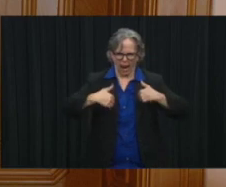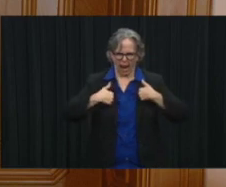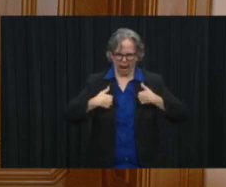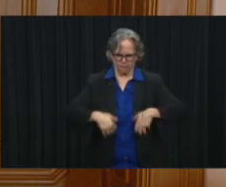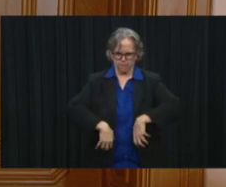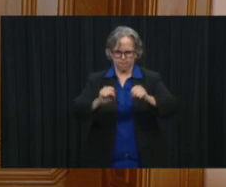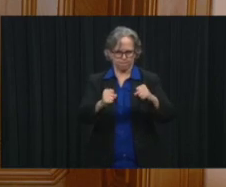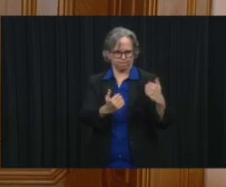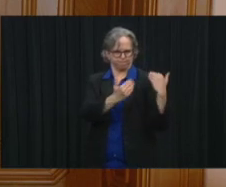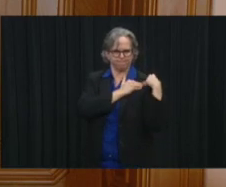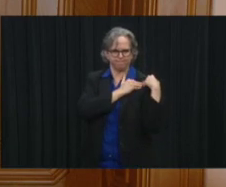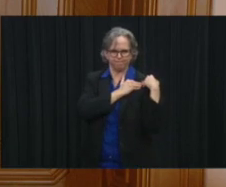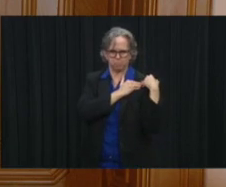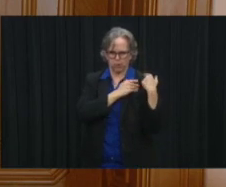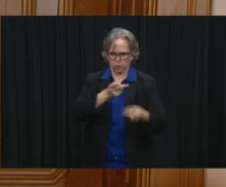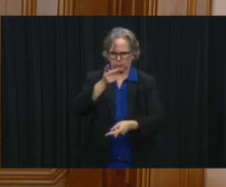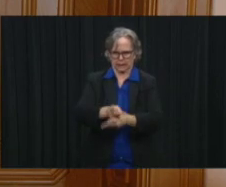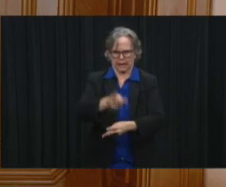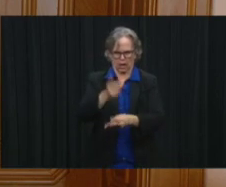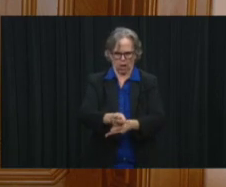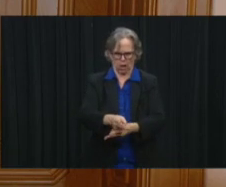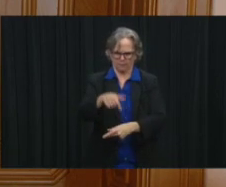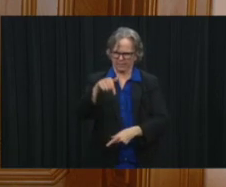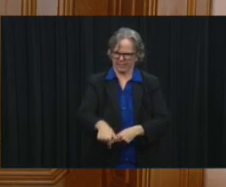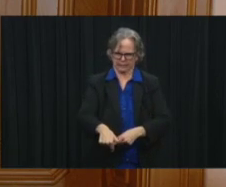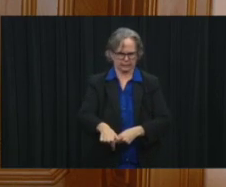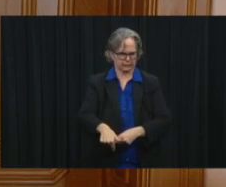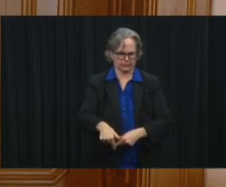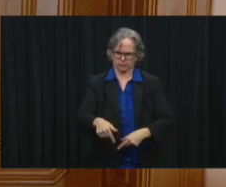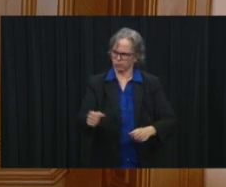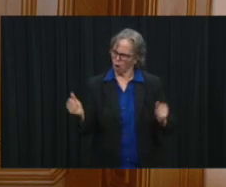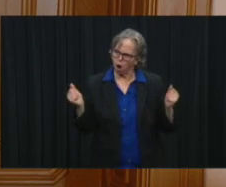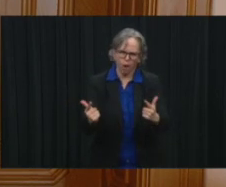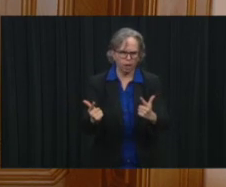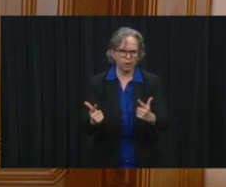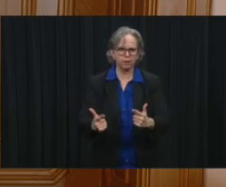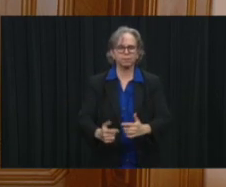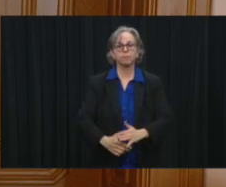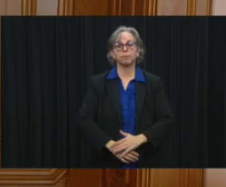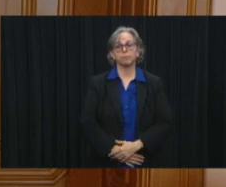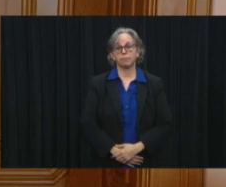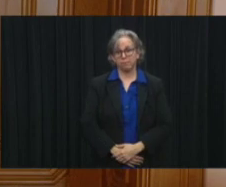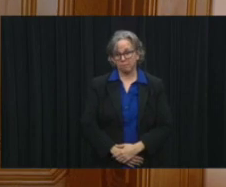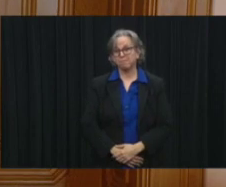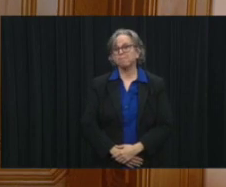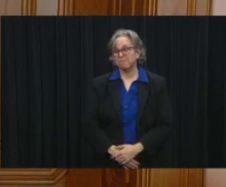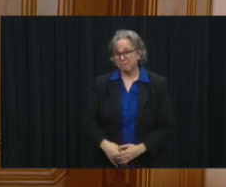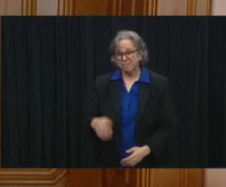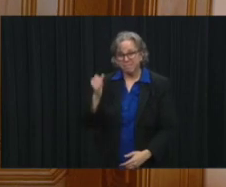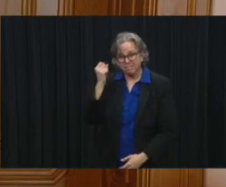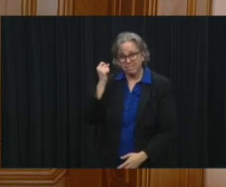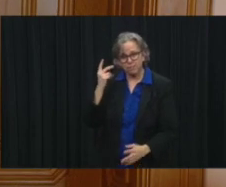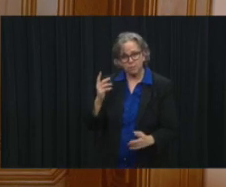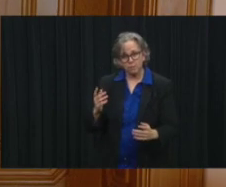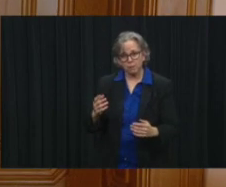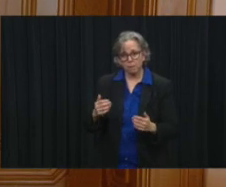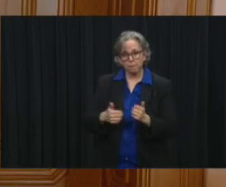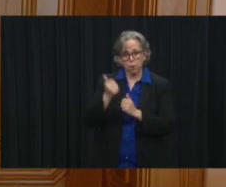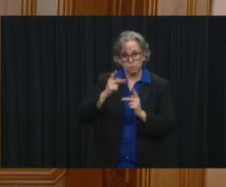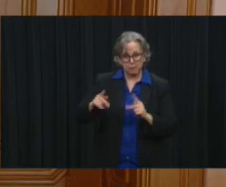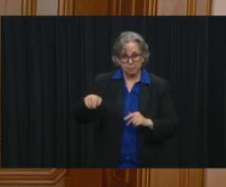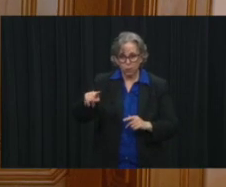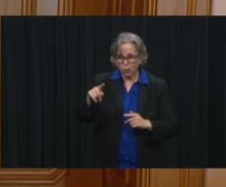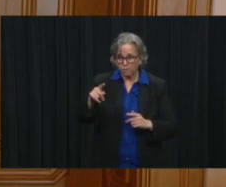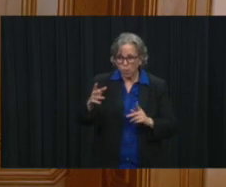sick. As Dr. Acton has said, most of us, we hope, who get this will stay at home, be able to be cared